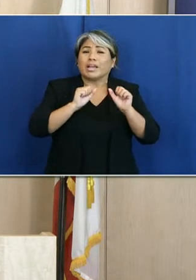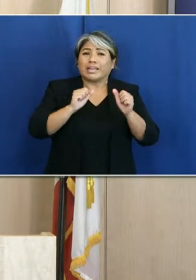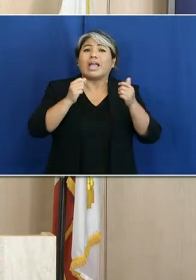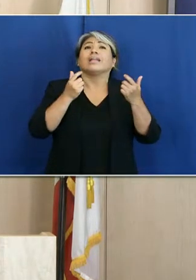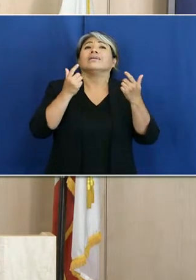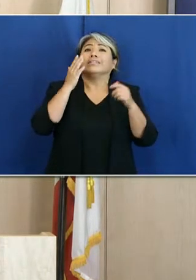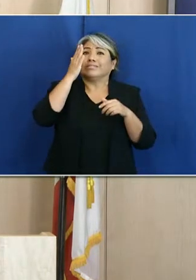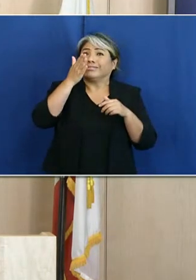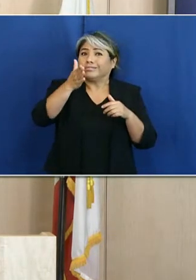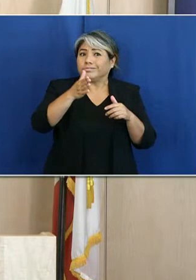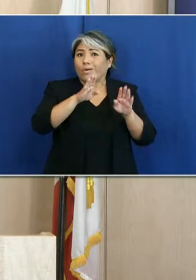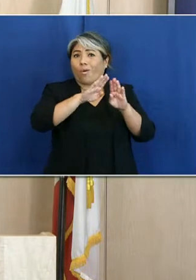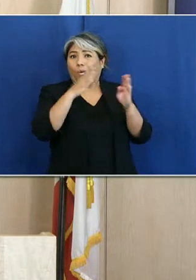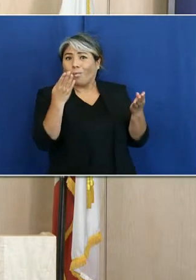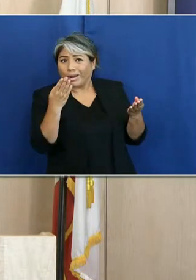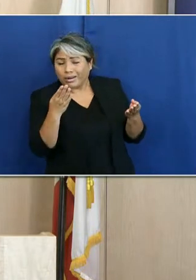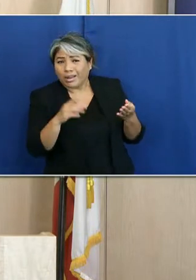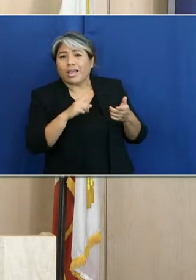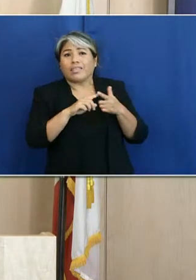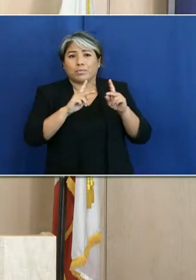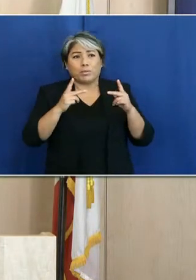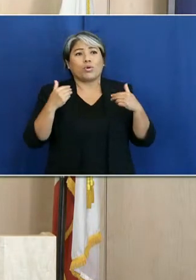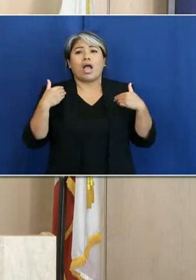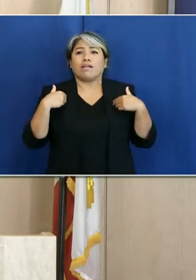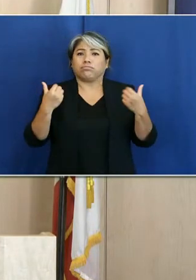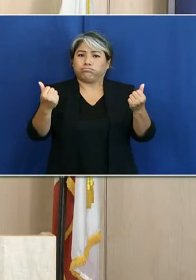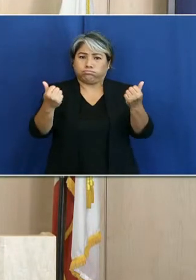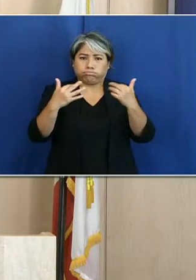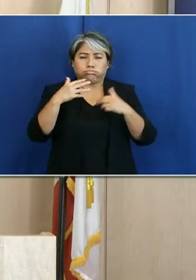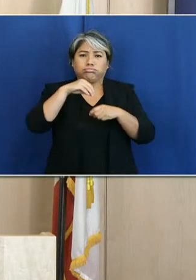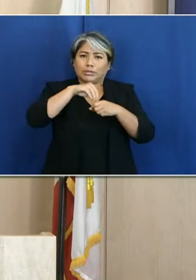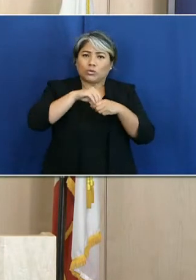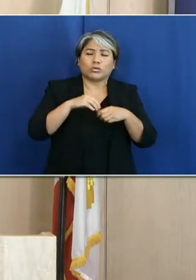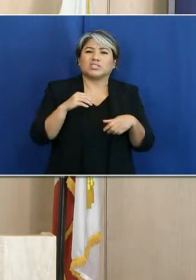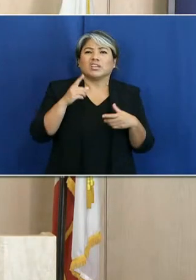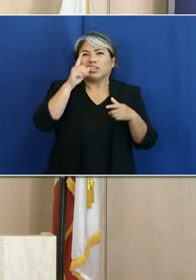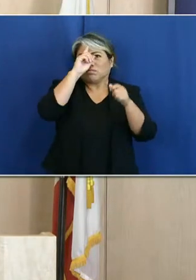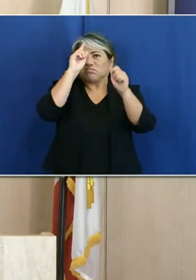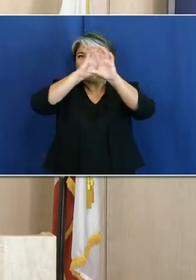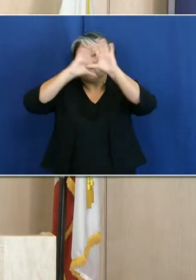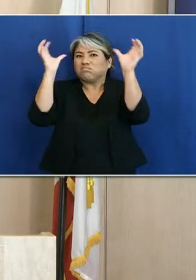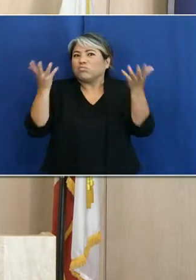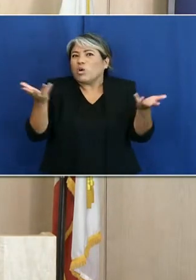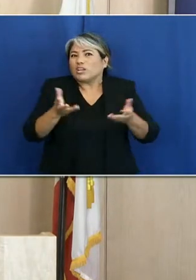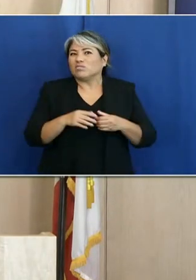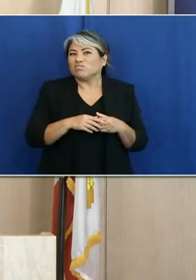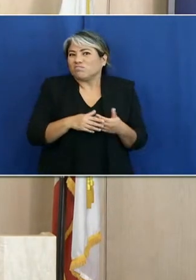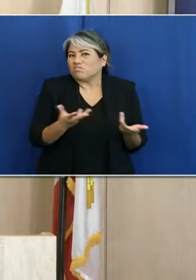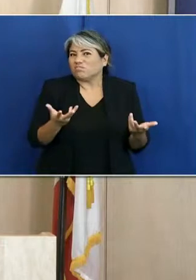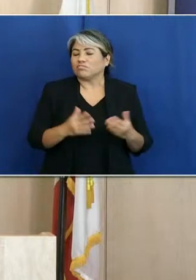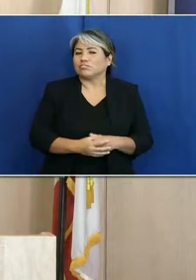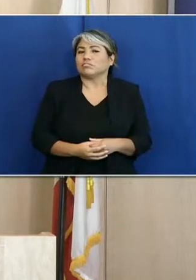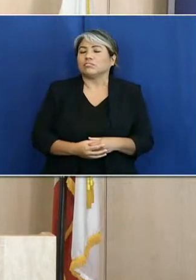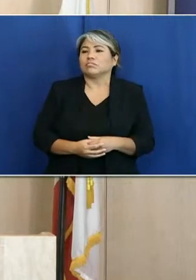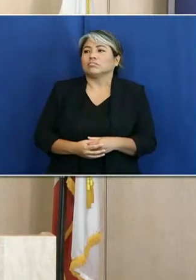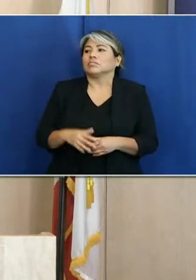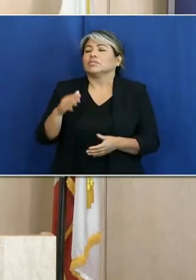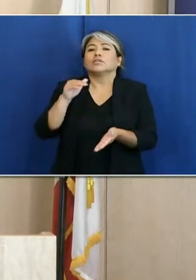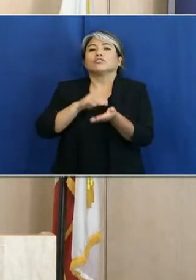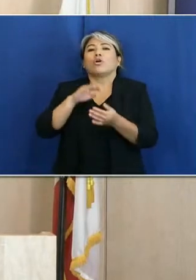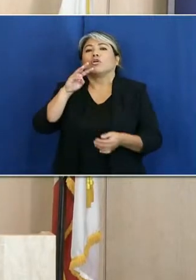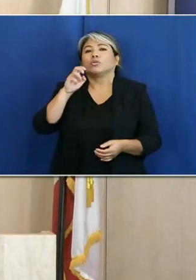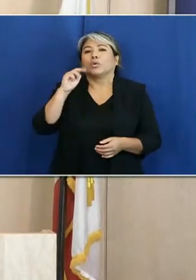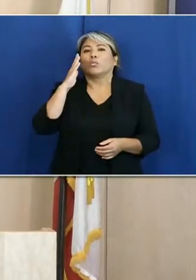eventually reopen so they can have people indoors? What does that look like? Okay, Dr. Wooten's going to respond.